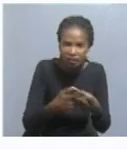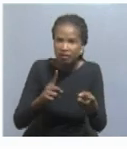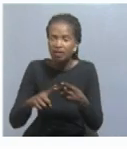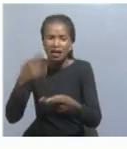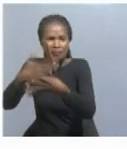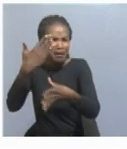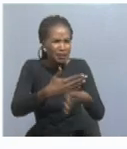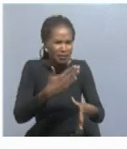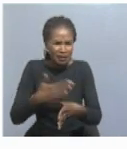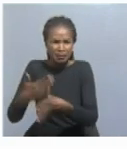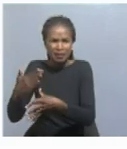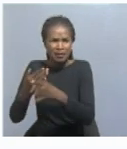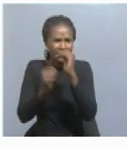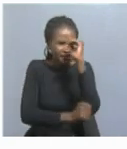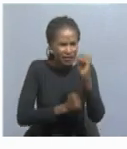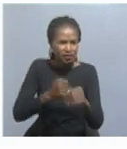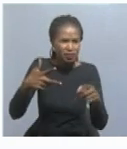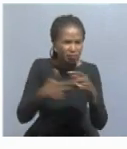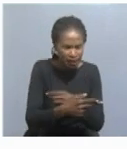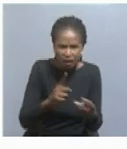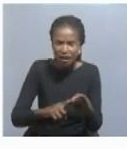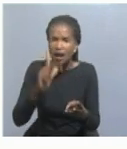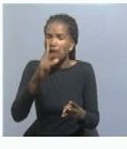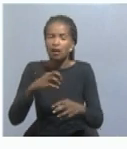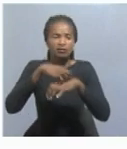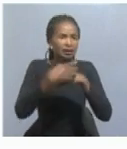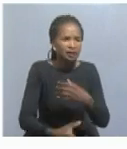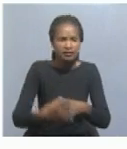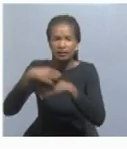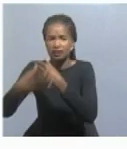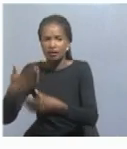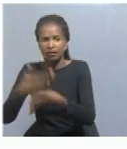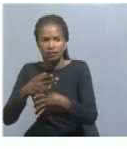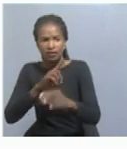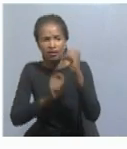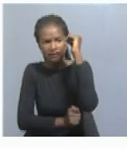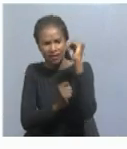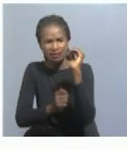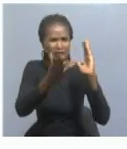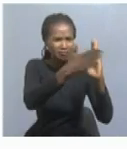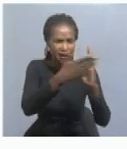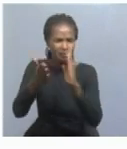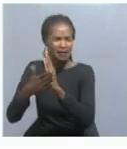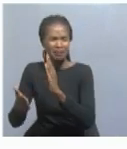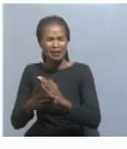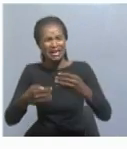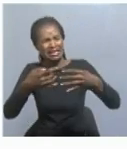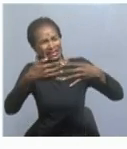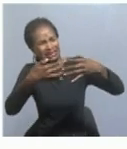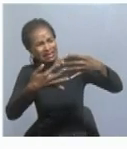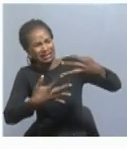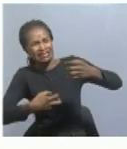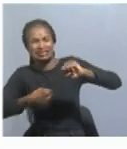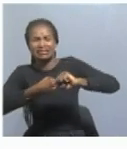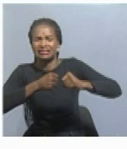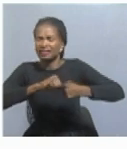production processes. Unemployment numbers are rising because of closures of factories. And so it's a whole lot of aspects